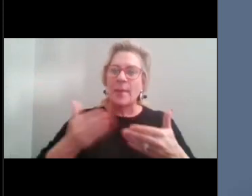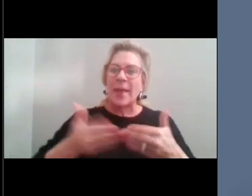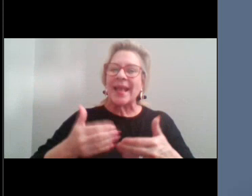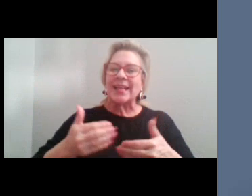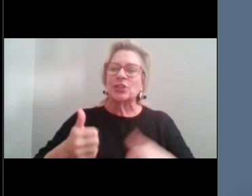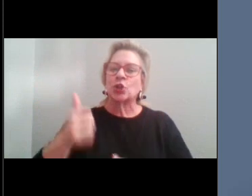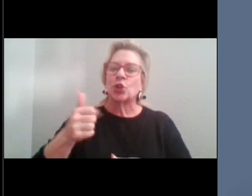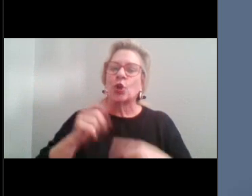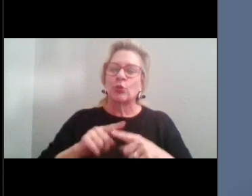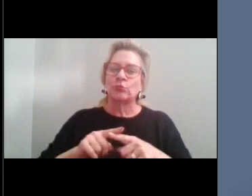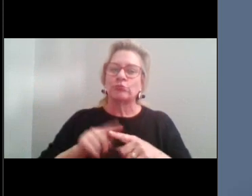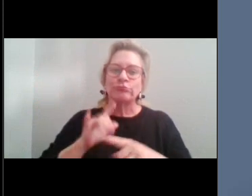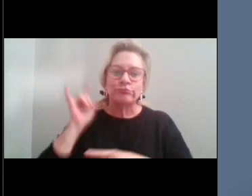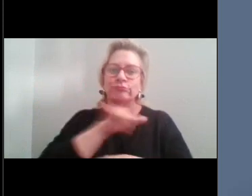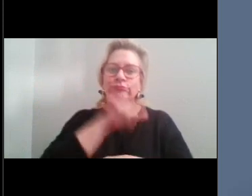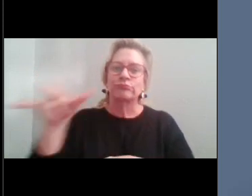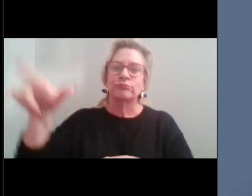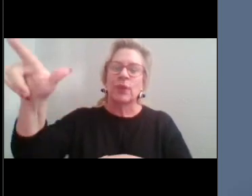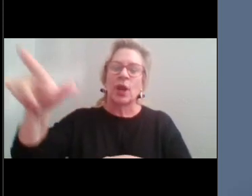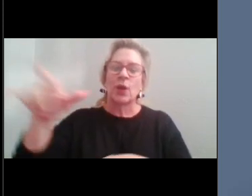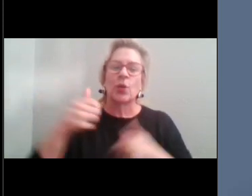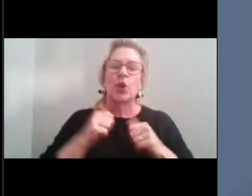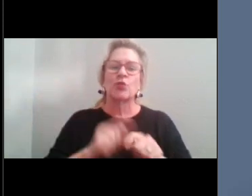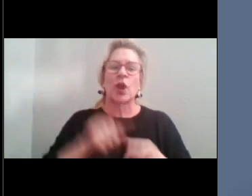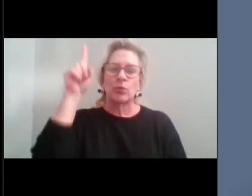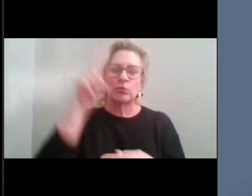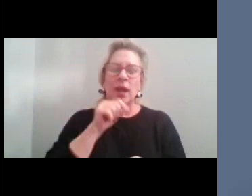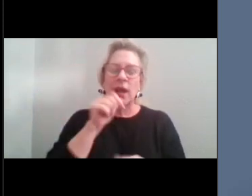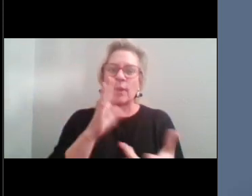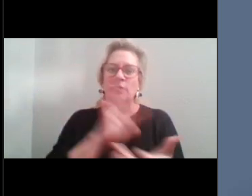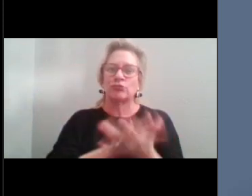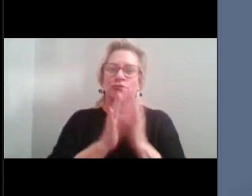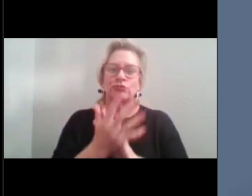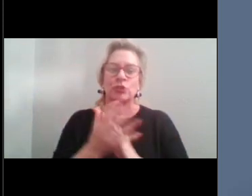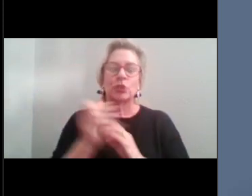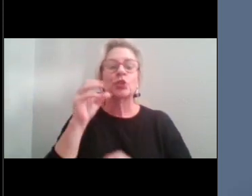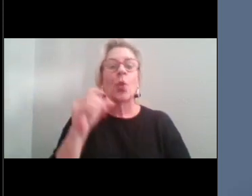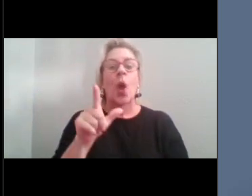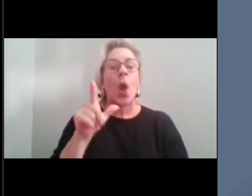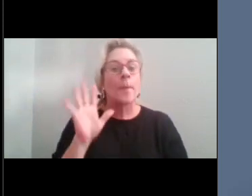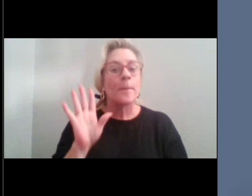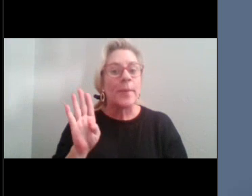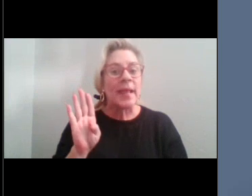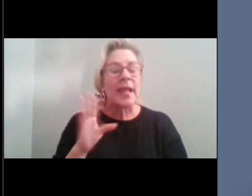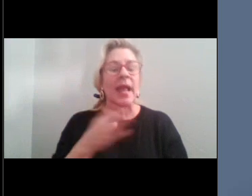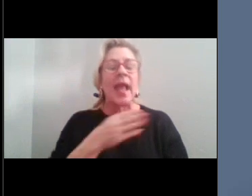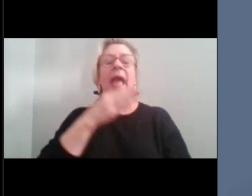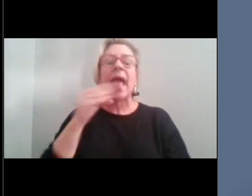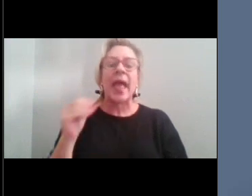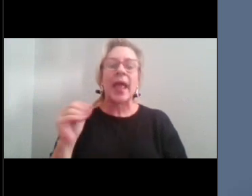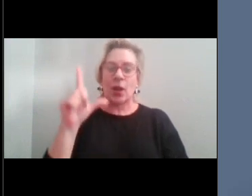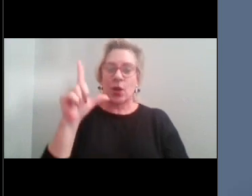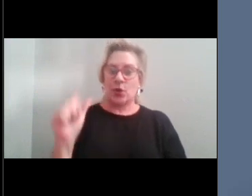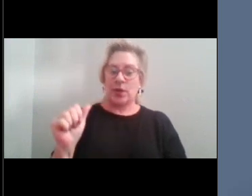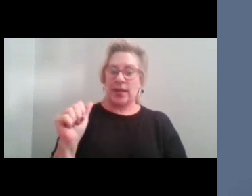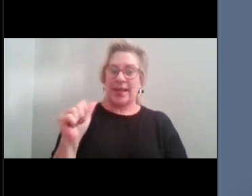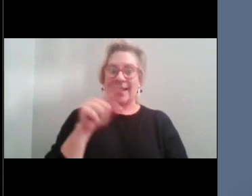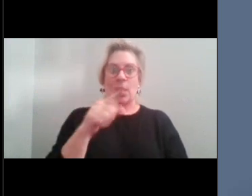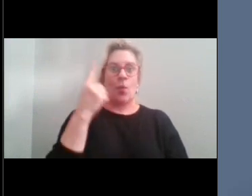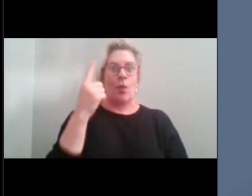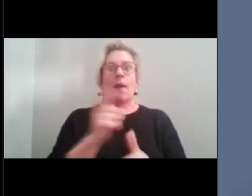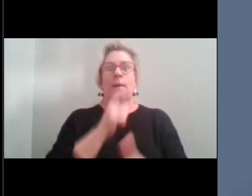minimizing disruption to local circulation. Together, the ports of Long Beach and Los Angeles make up one of the largest port systems